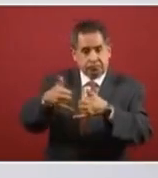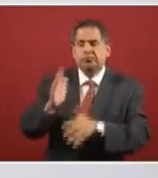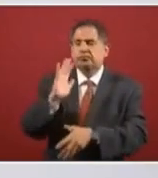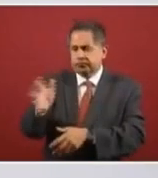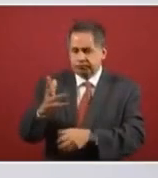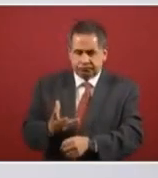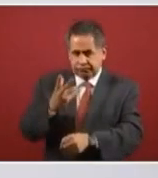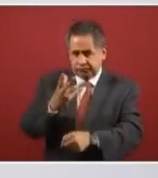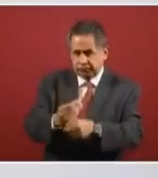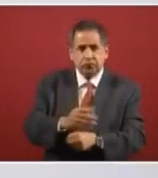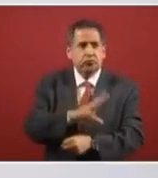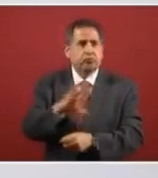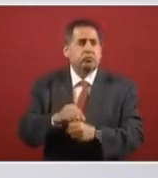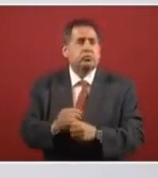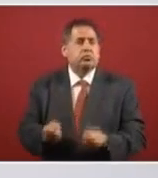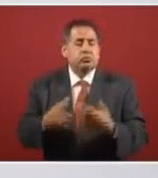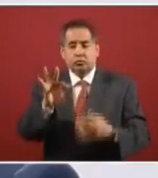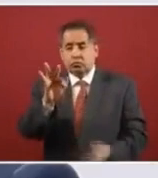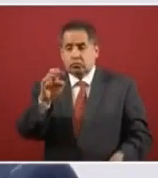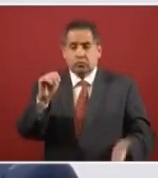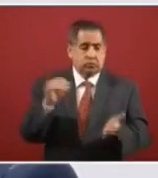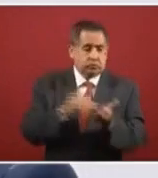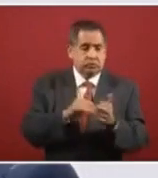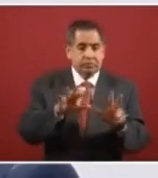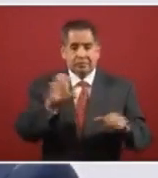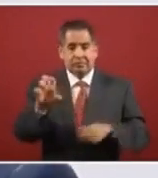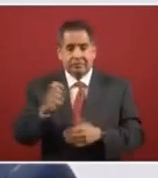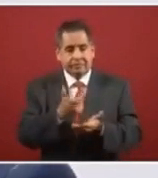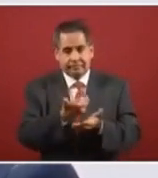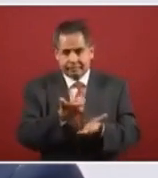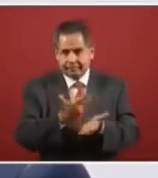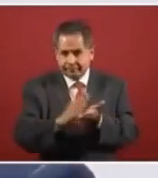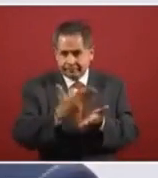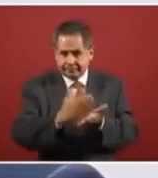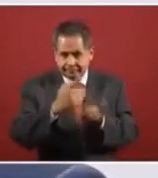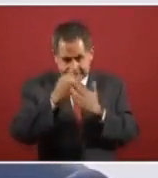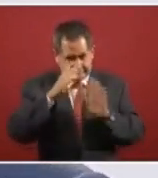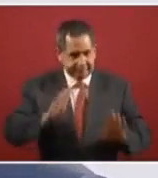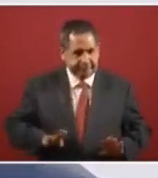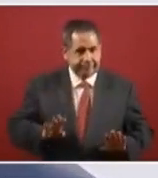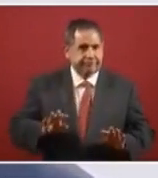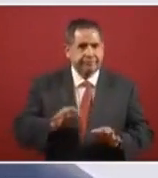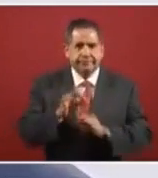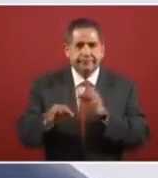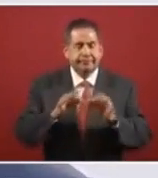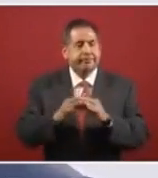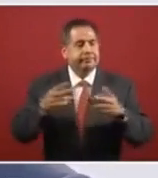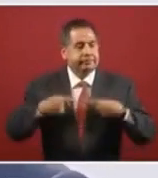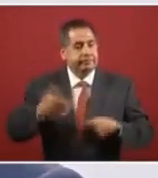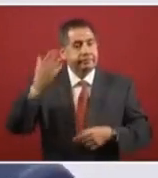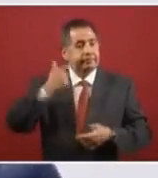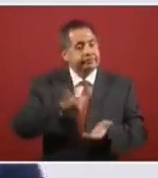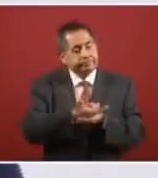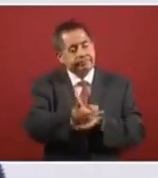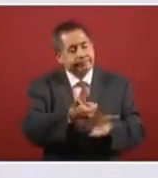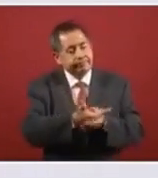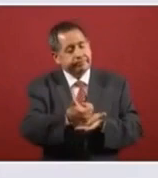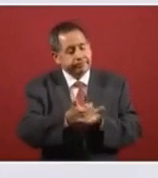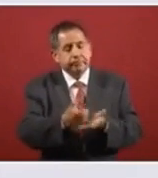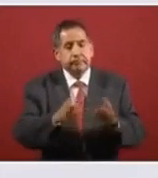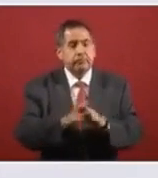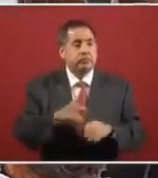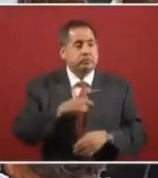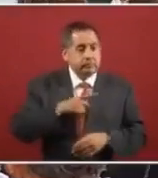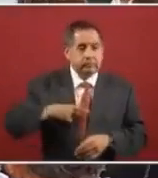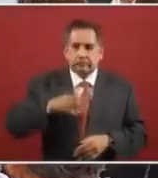in front of it has restructured forty nine thousand benefits for people that were pain and